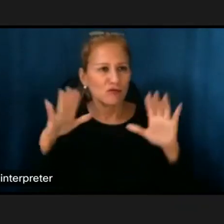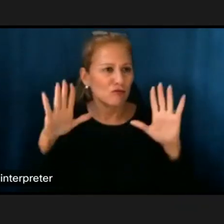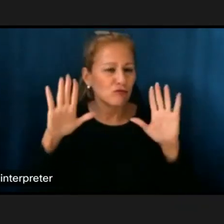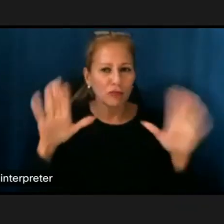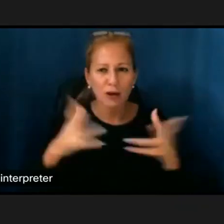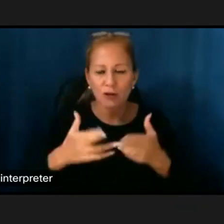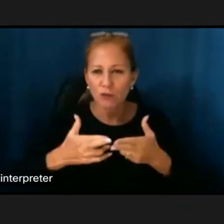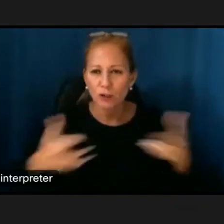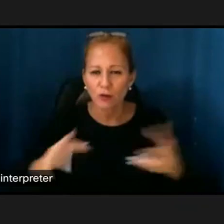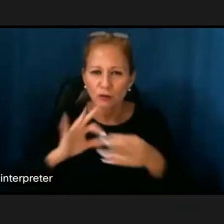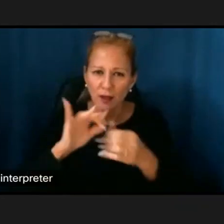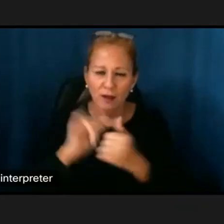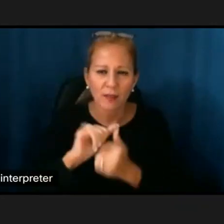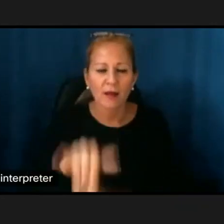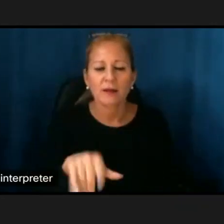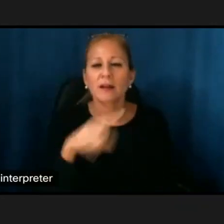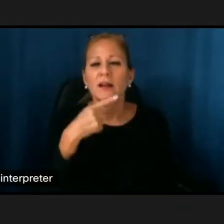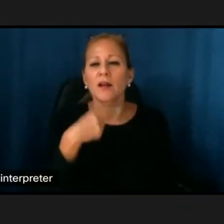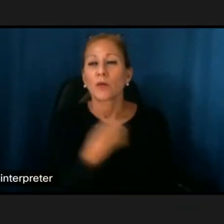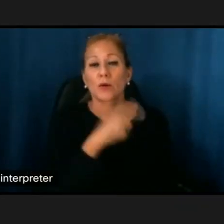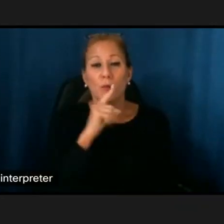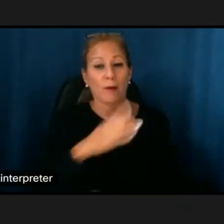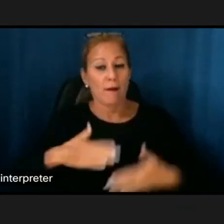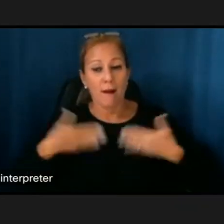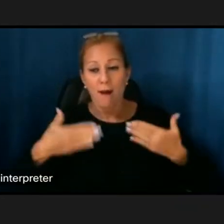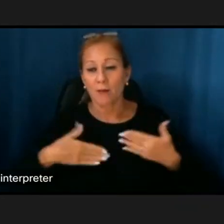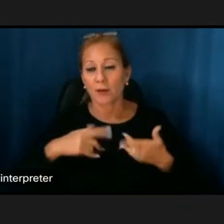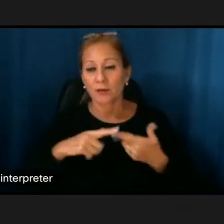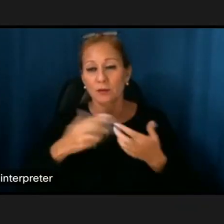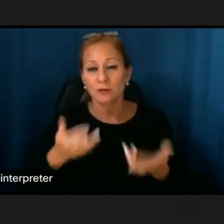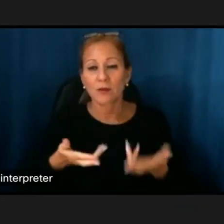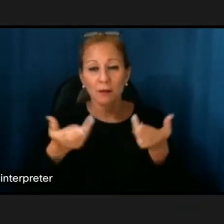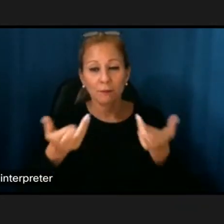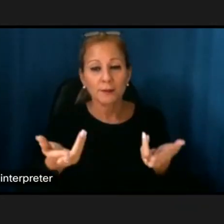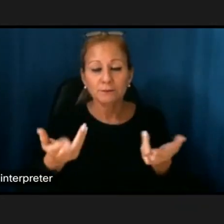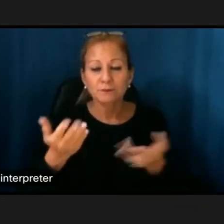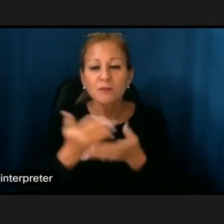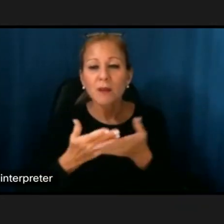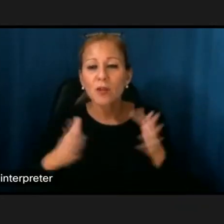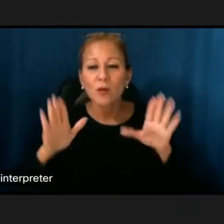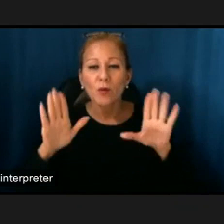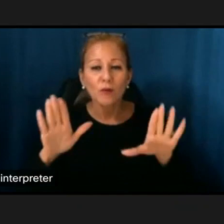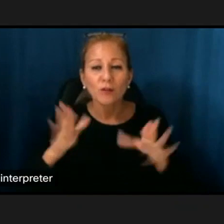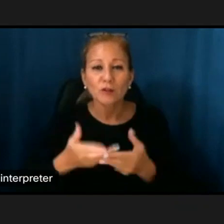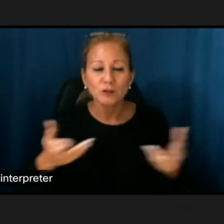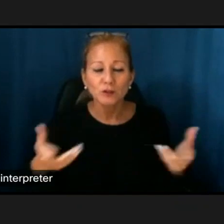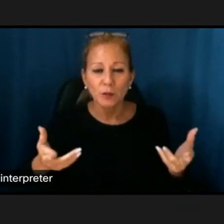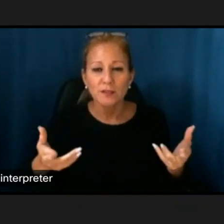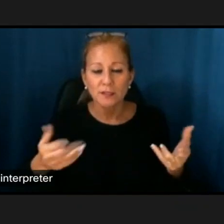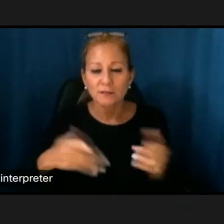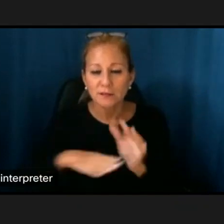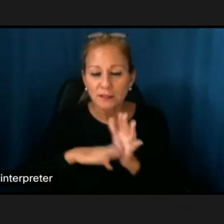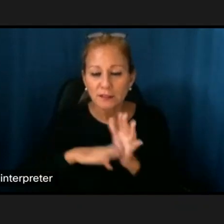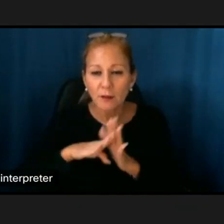justice resources out there. And so we would be happy to recommend some of the great resources that have been developed